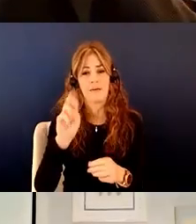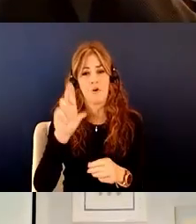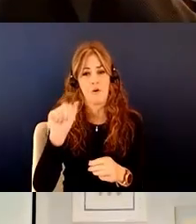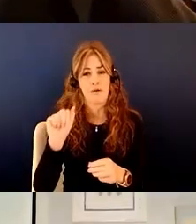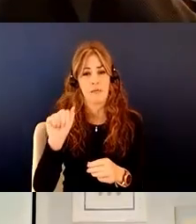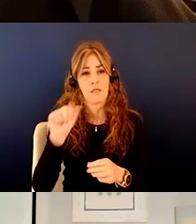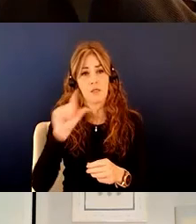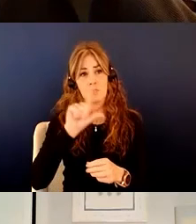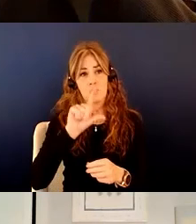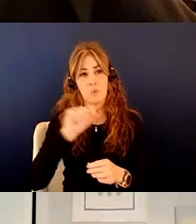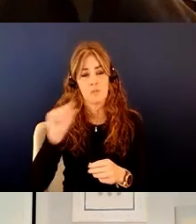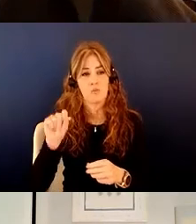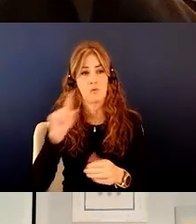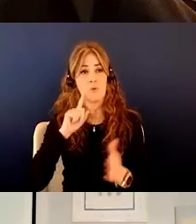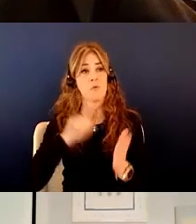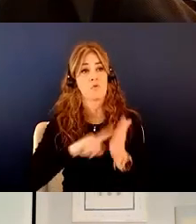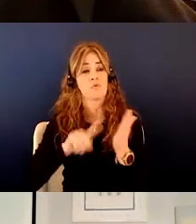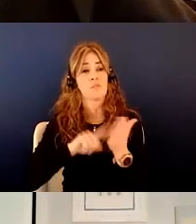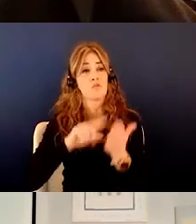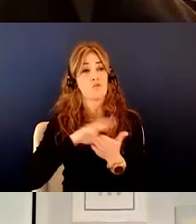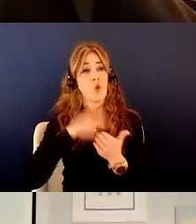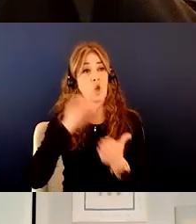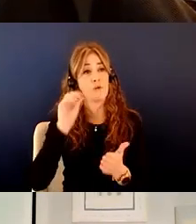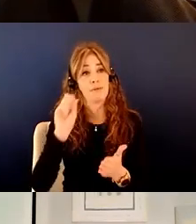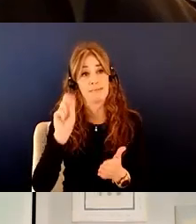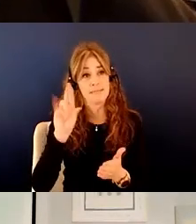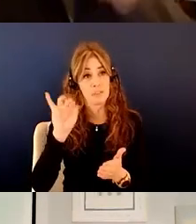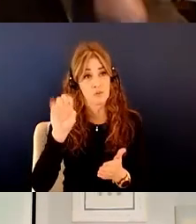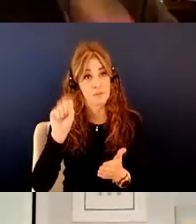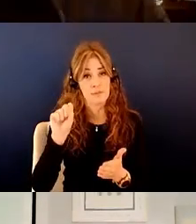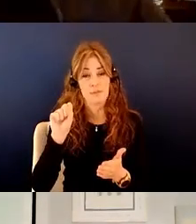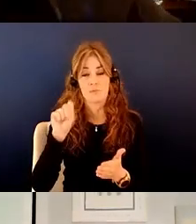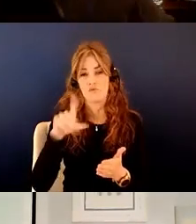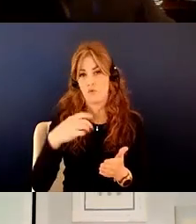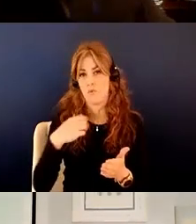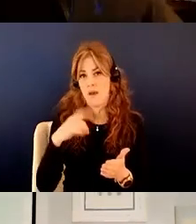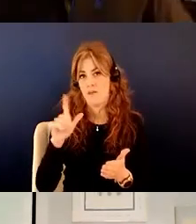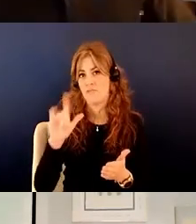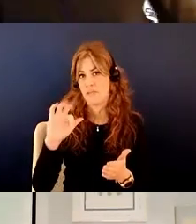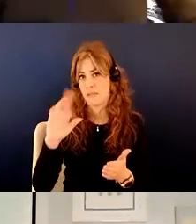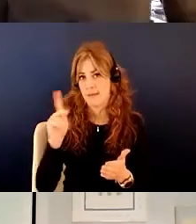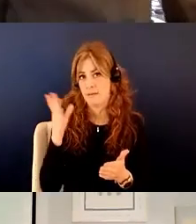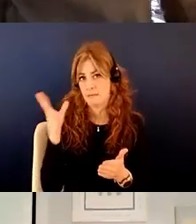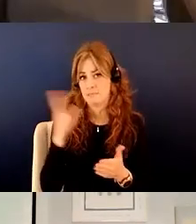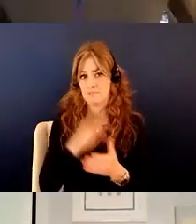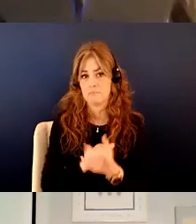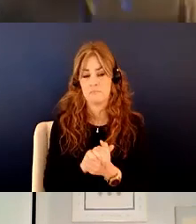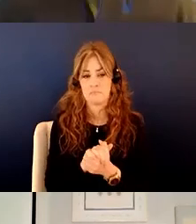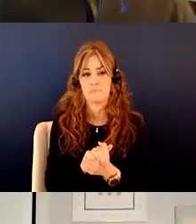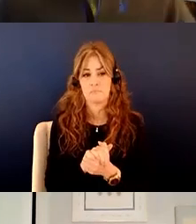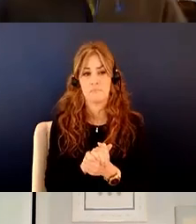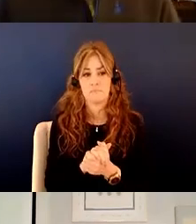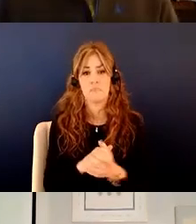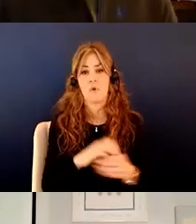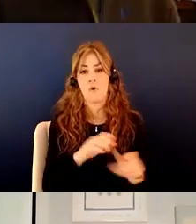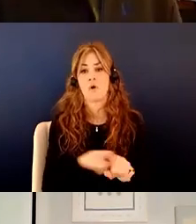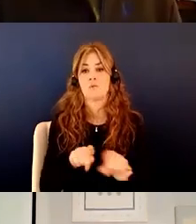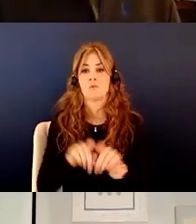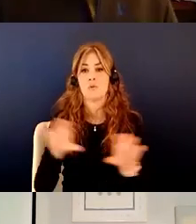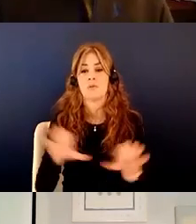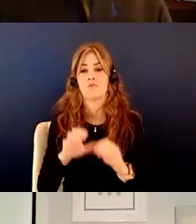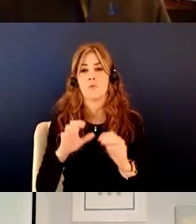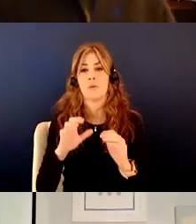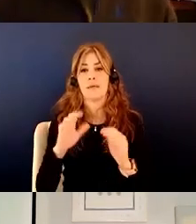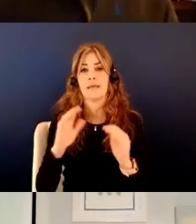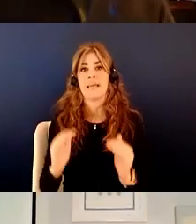Virtual Research Learning series. So you have the link there. We are also doing an advanced